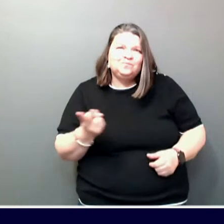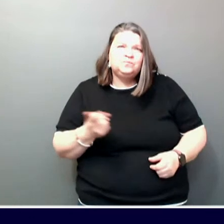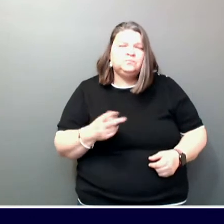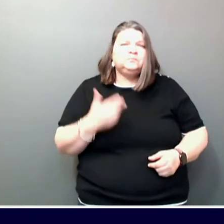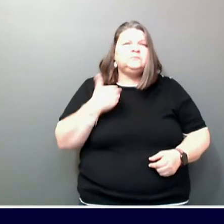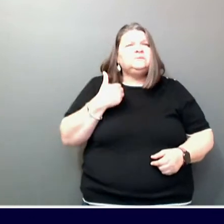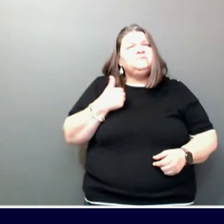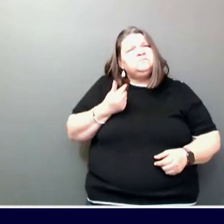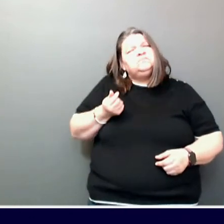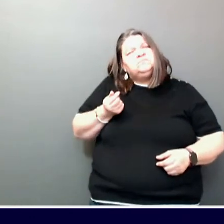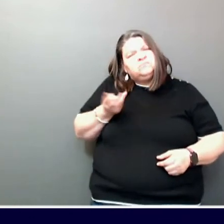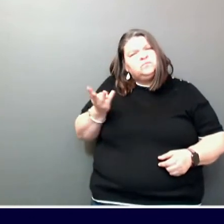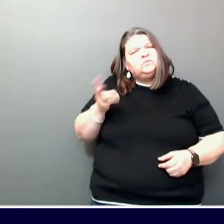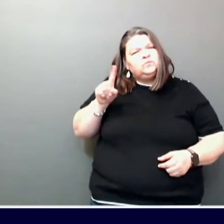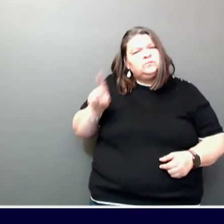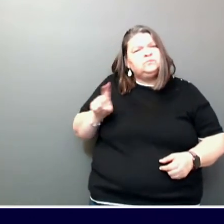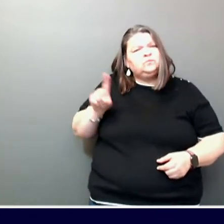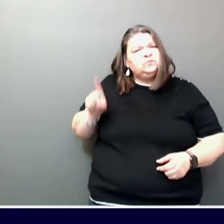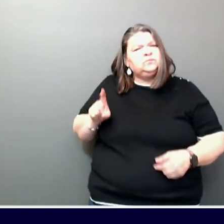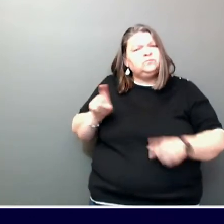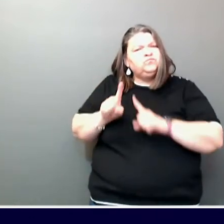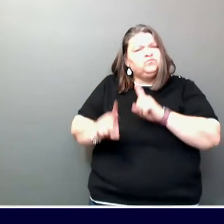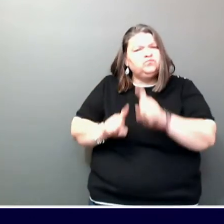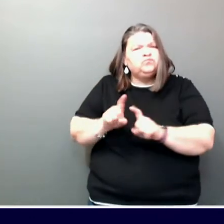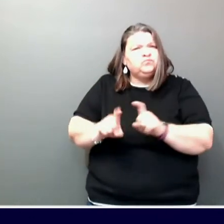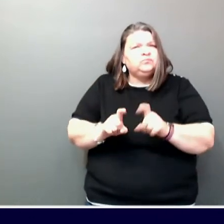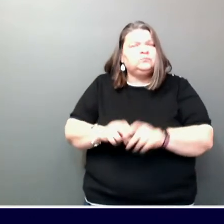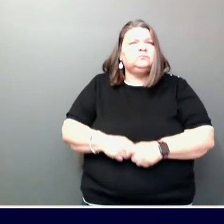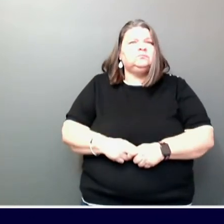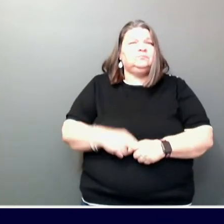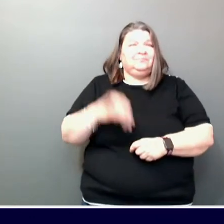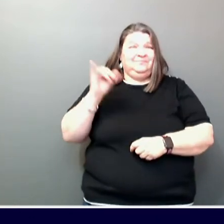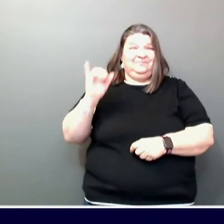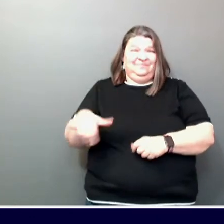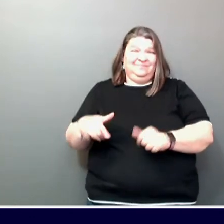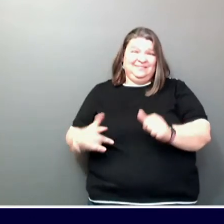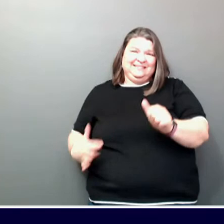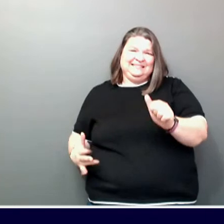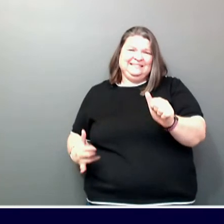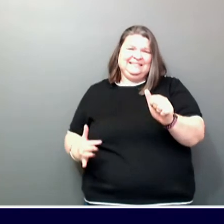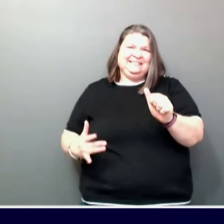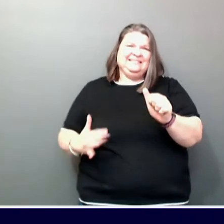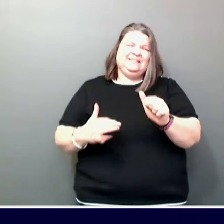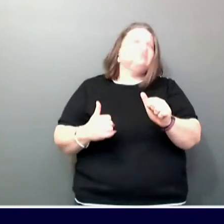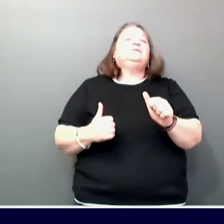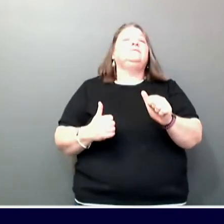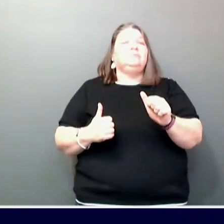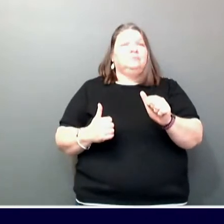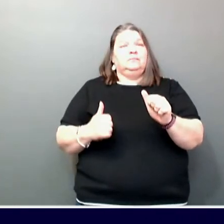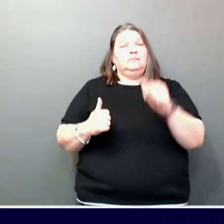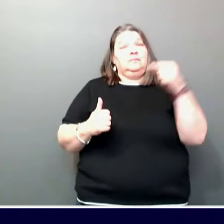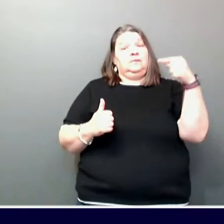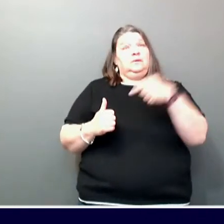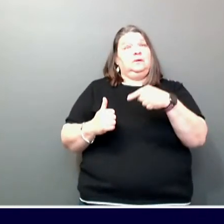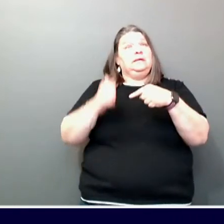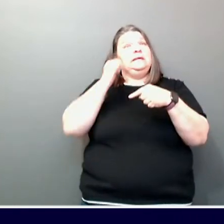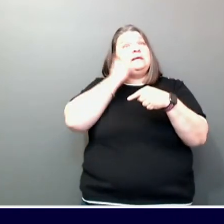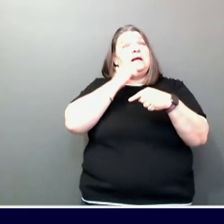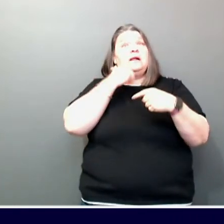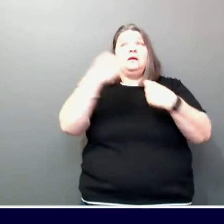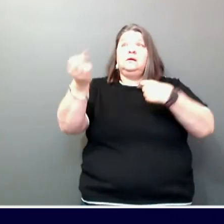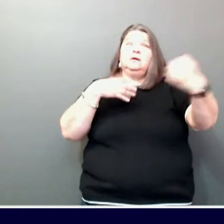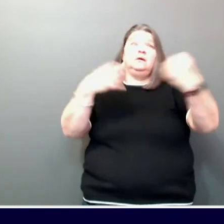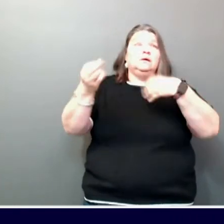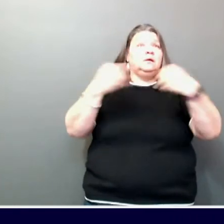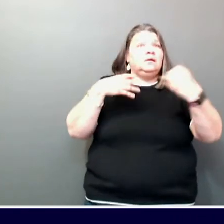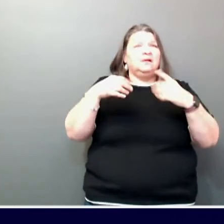With the backlog already significantly reduced and the number of positive tests coming in each day also way down from what we saw a couple